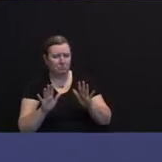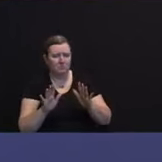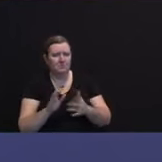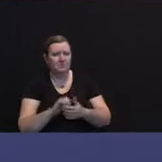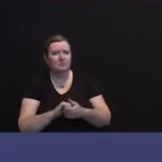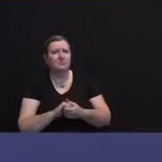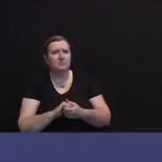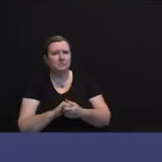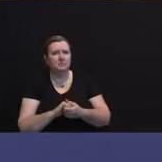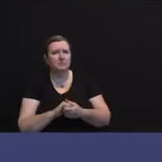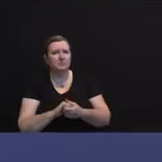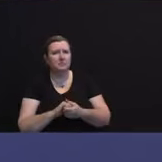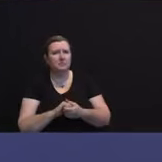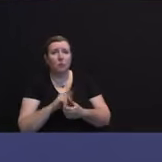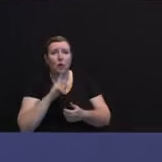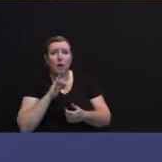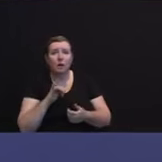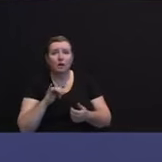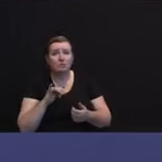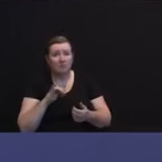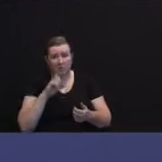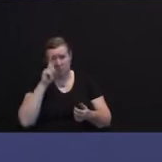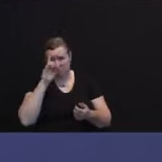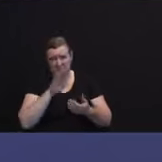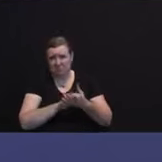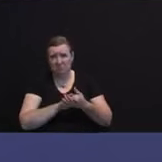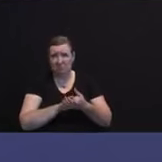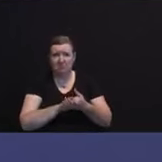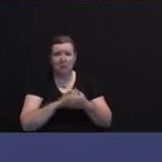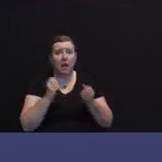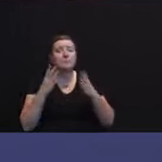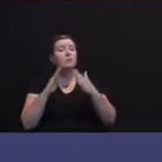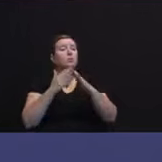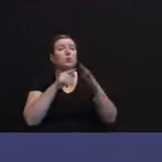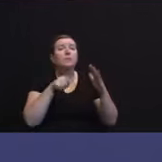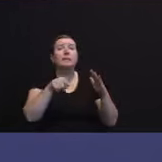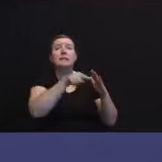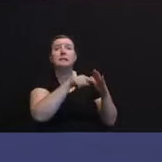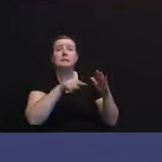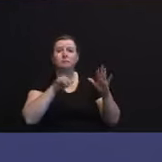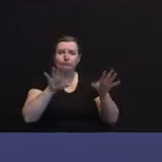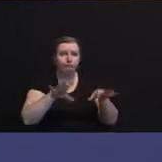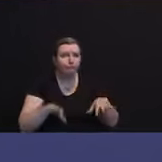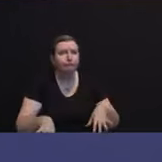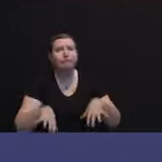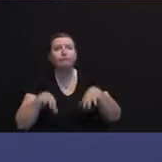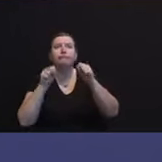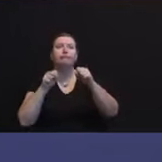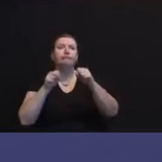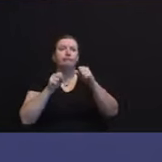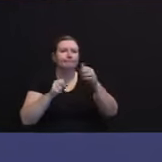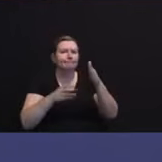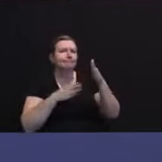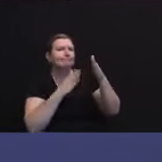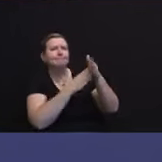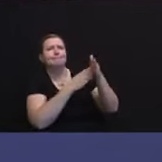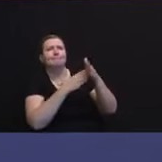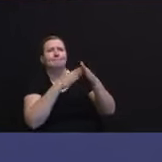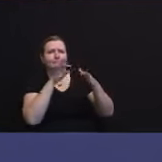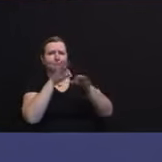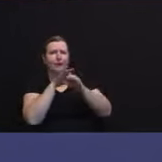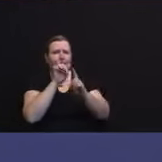lot of communities that where they will actually take this up. That's my current prediction in terms of